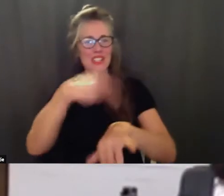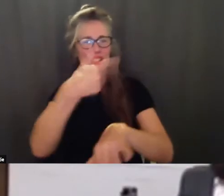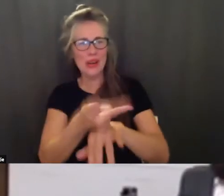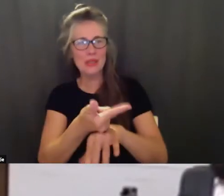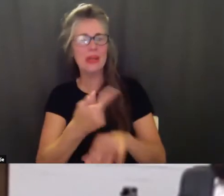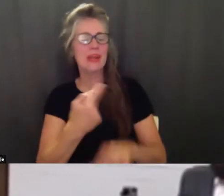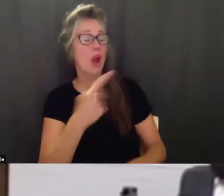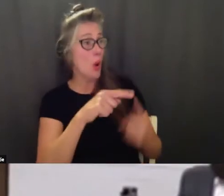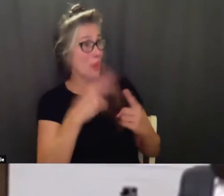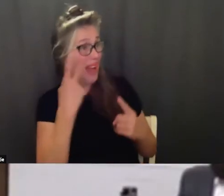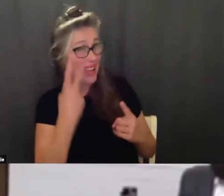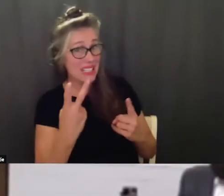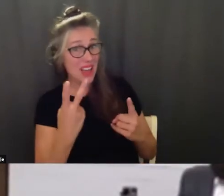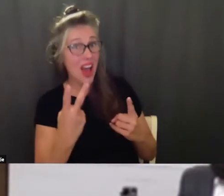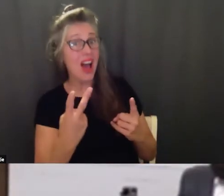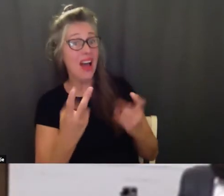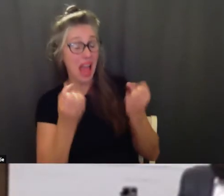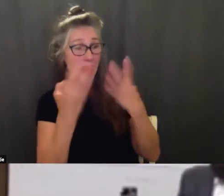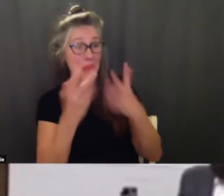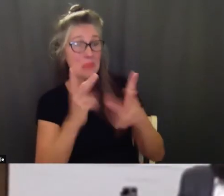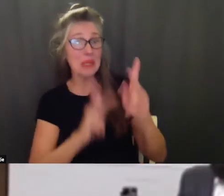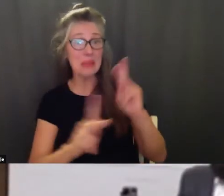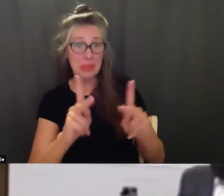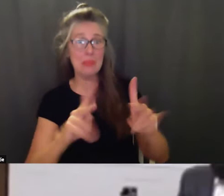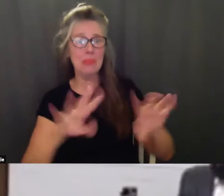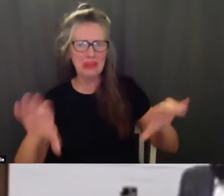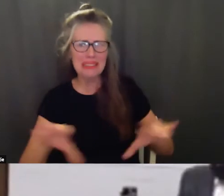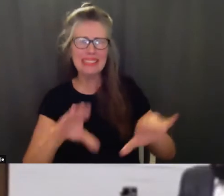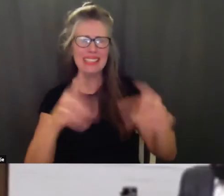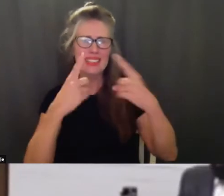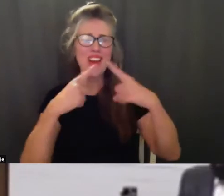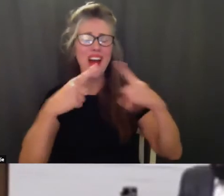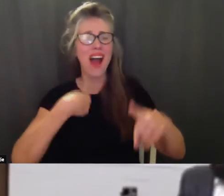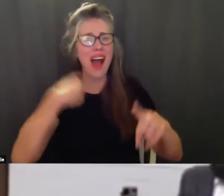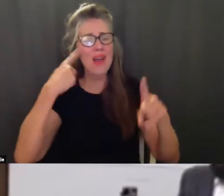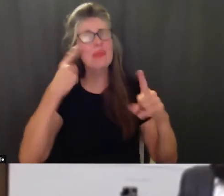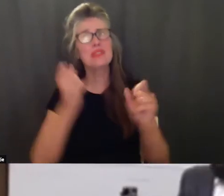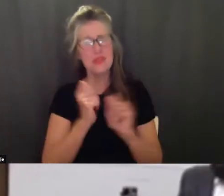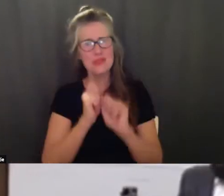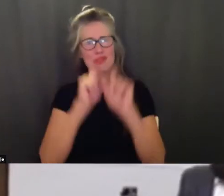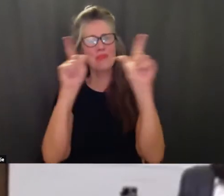was really surprised that I was